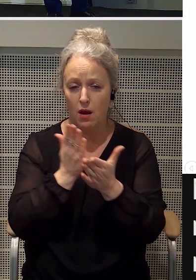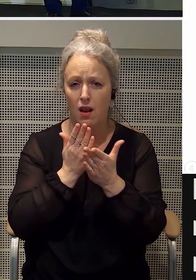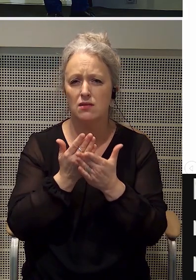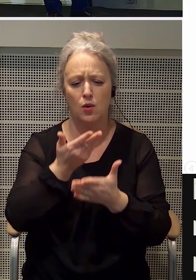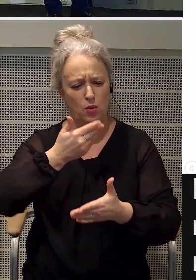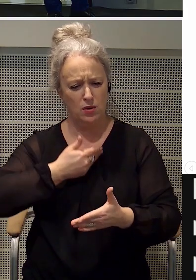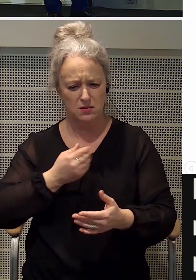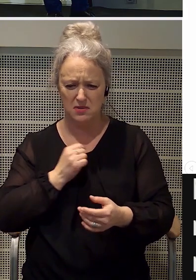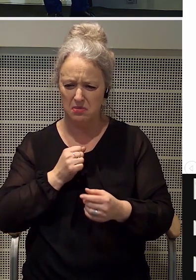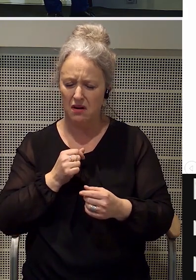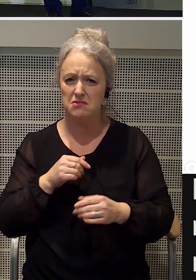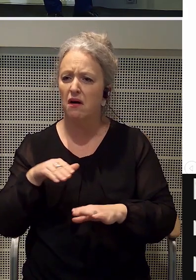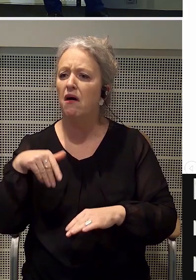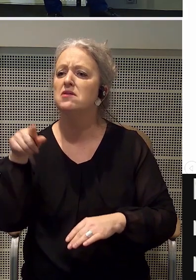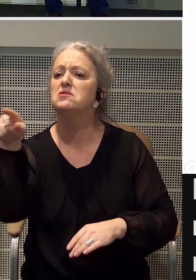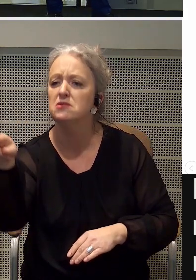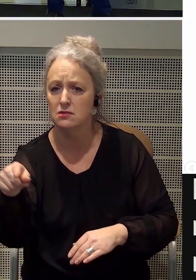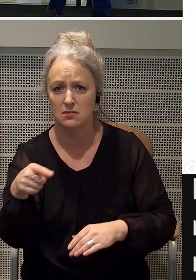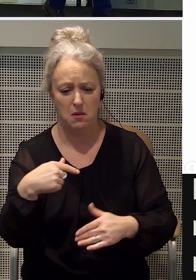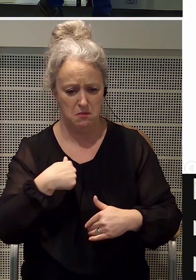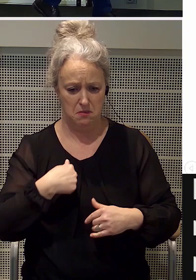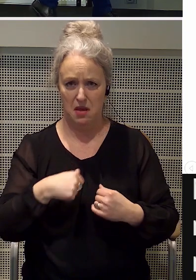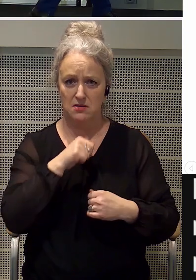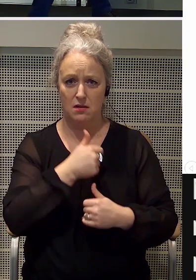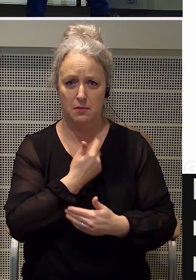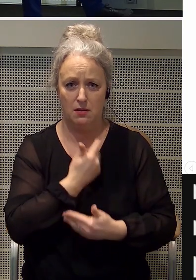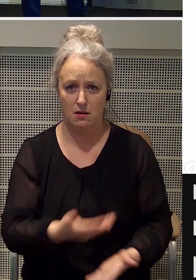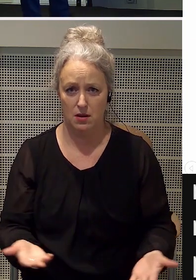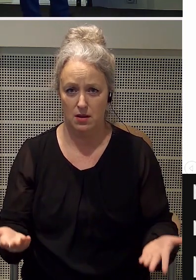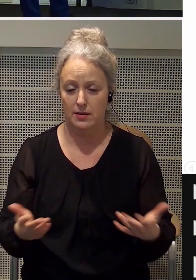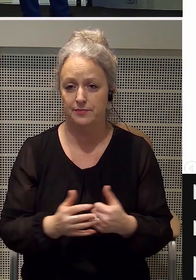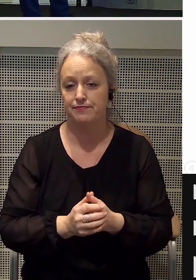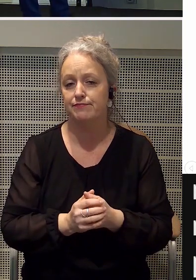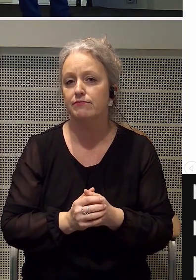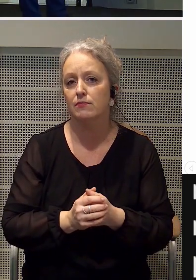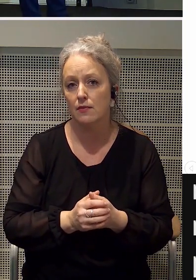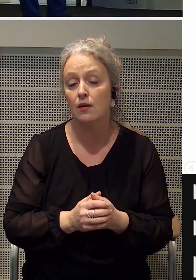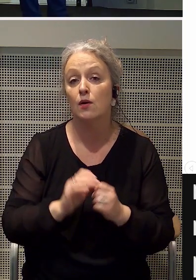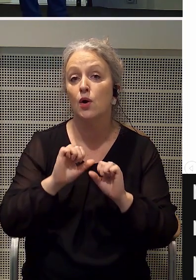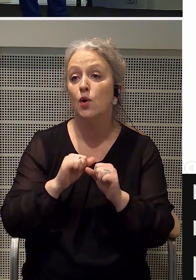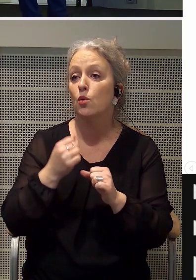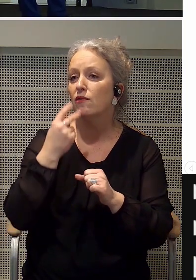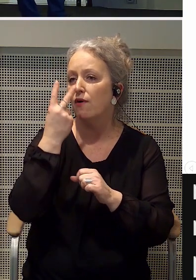know that not everybody is happy with what we do.